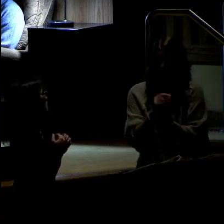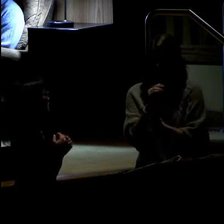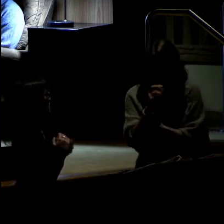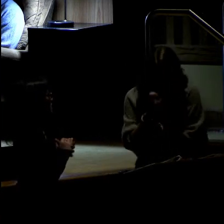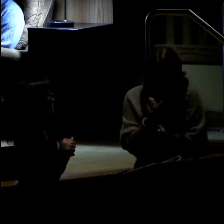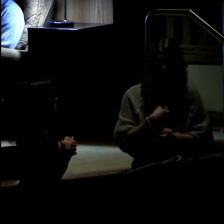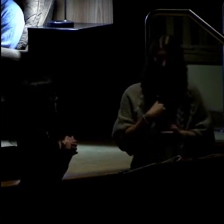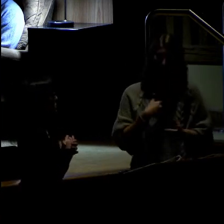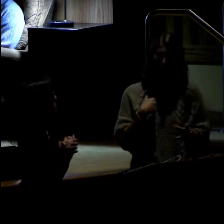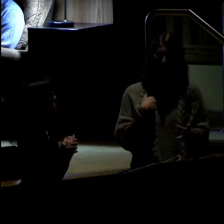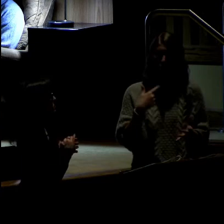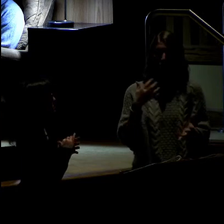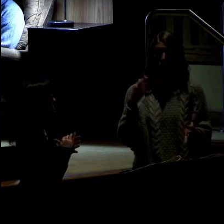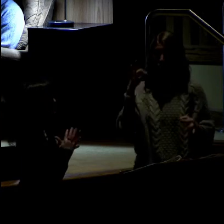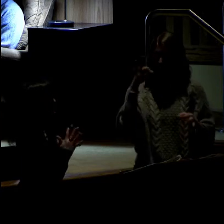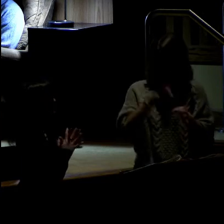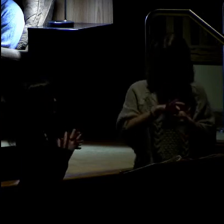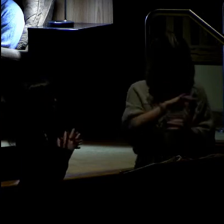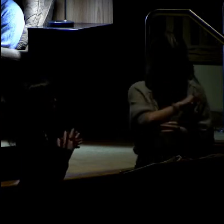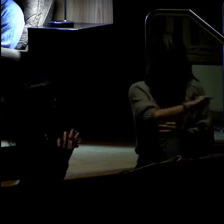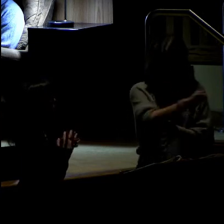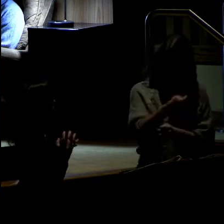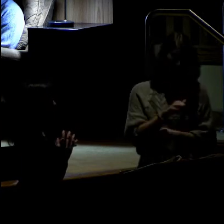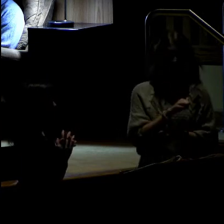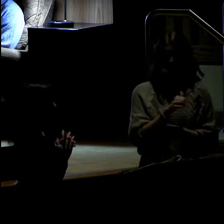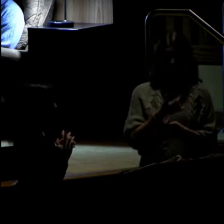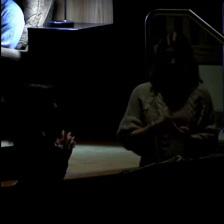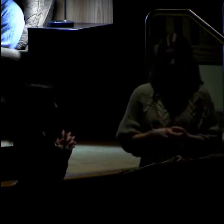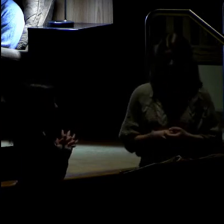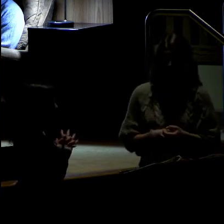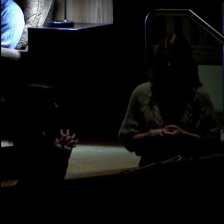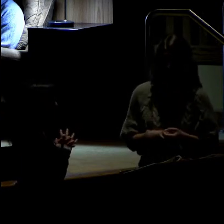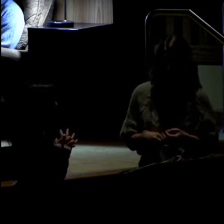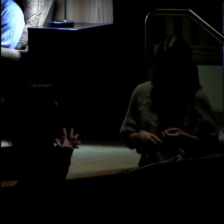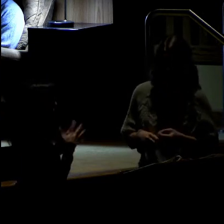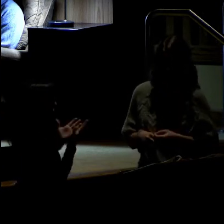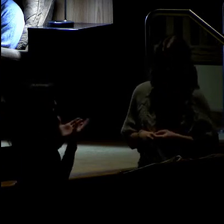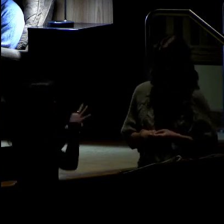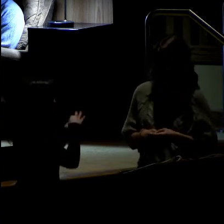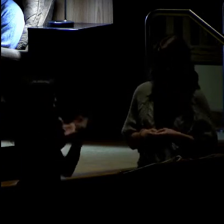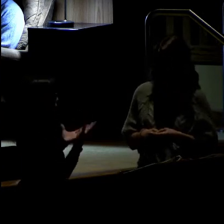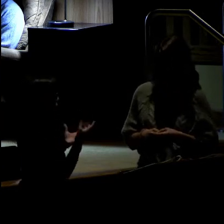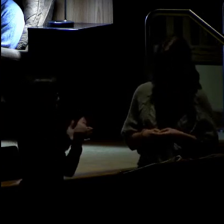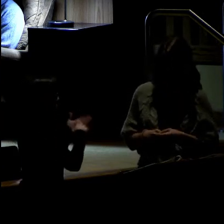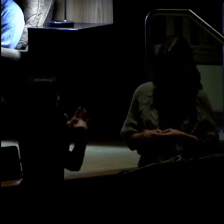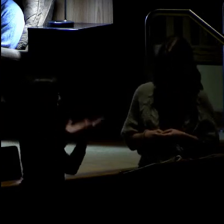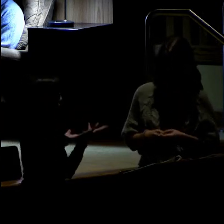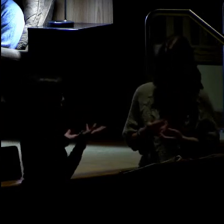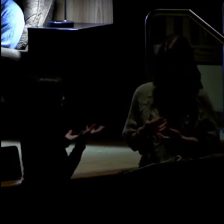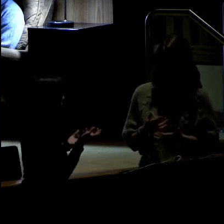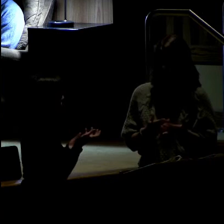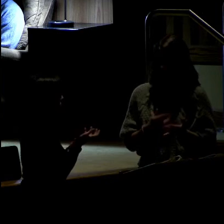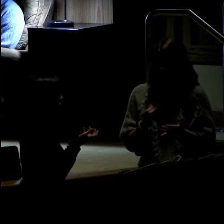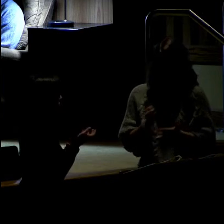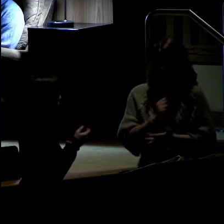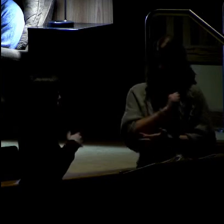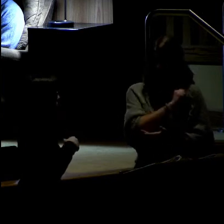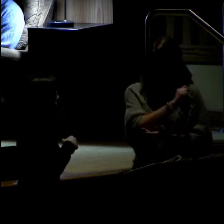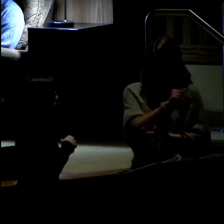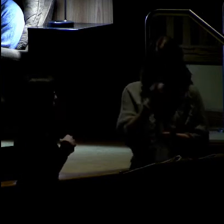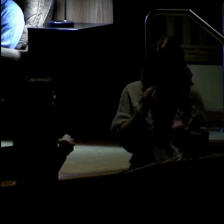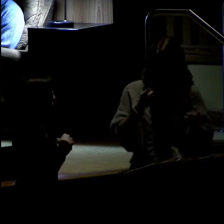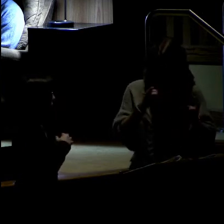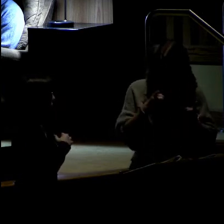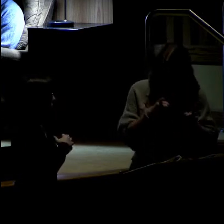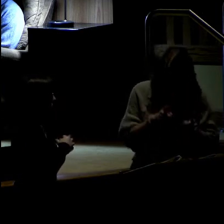and the vote was unanimous. What vote? What are you talking about? The deacons